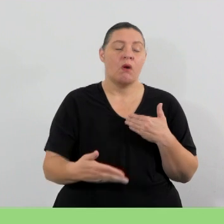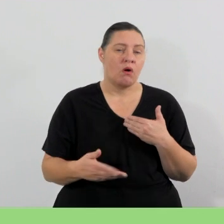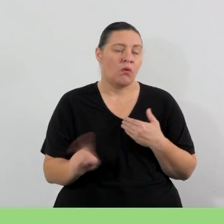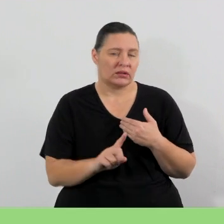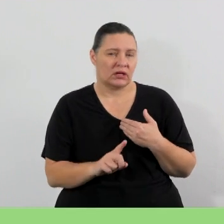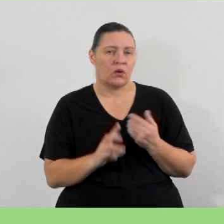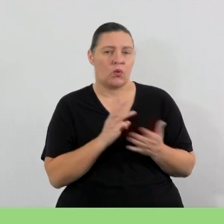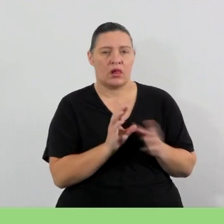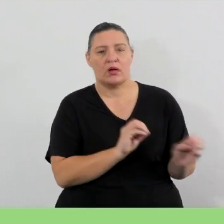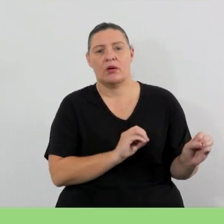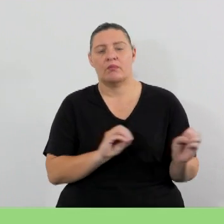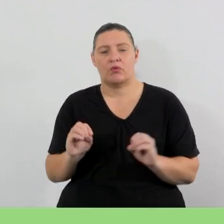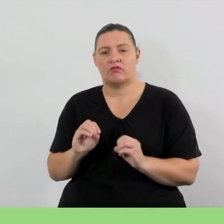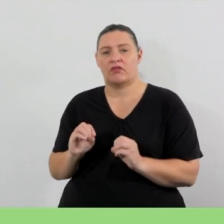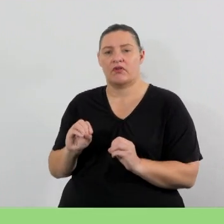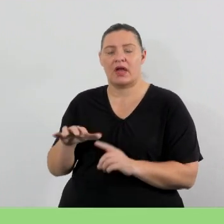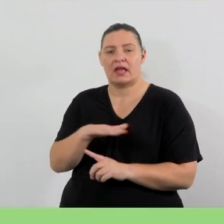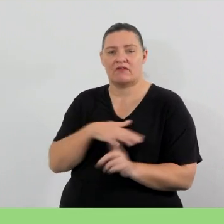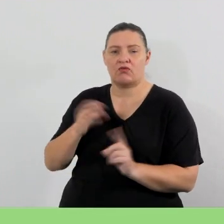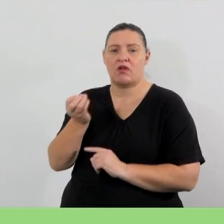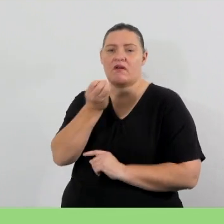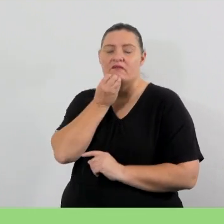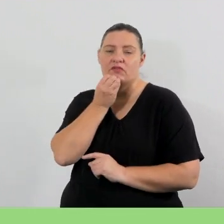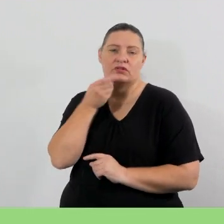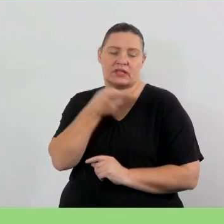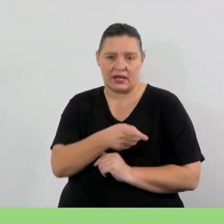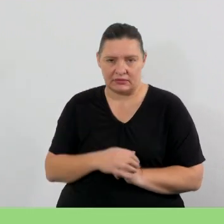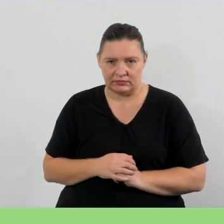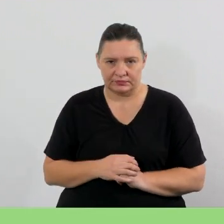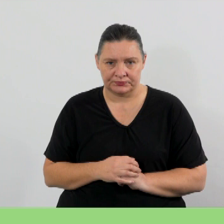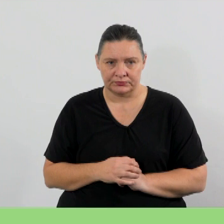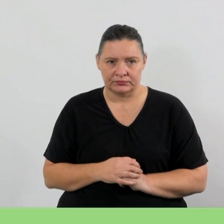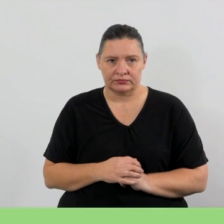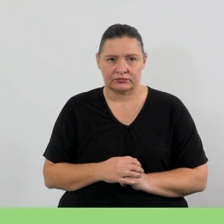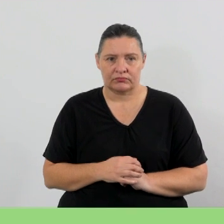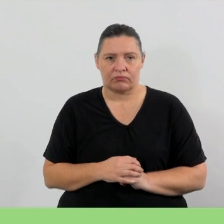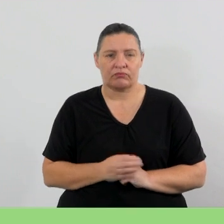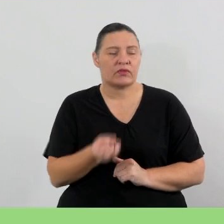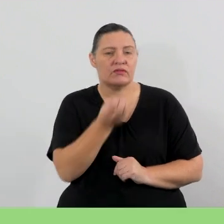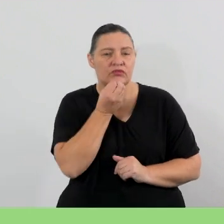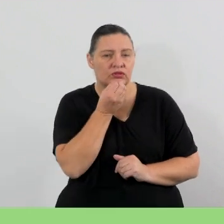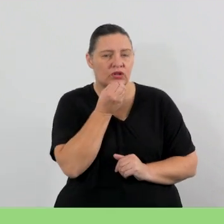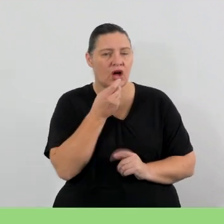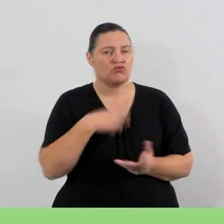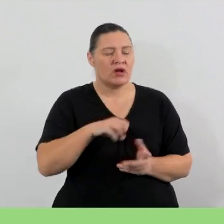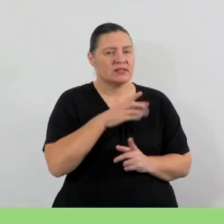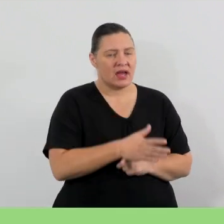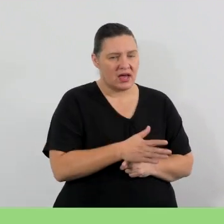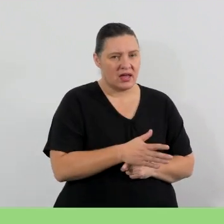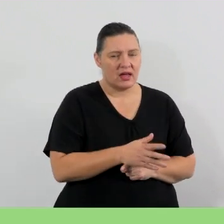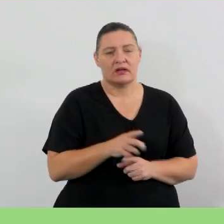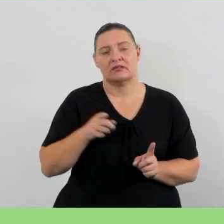more will move to the environment to feed on them. So what is it that normally feeds on